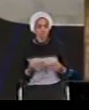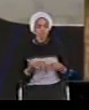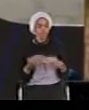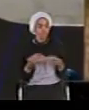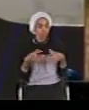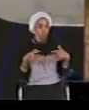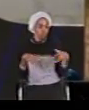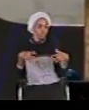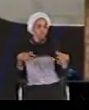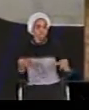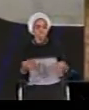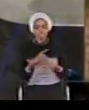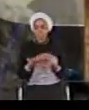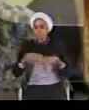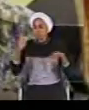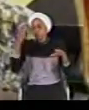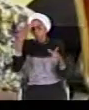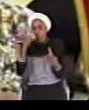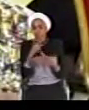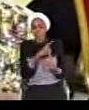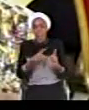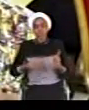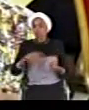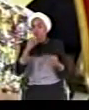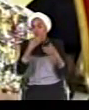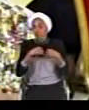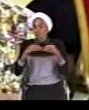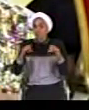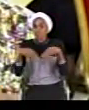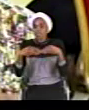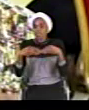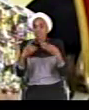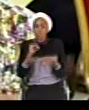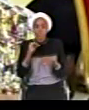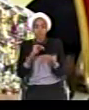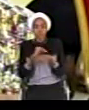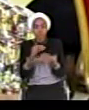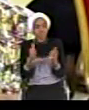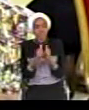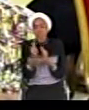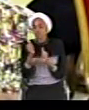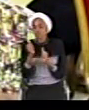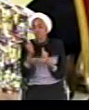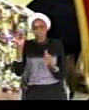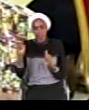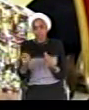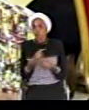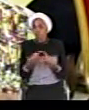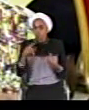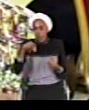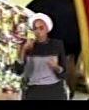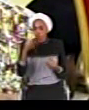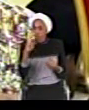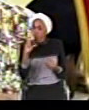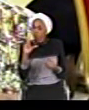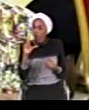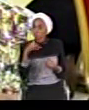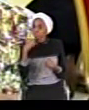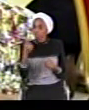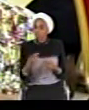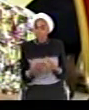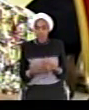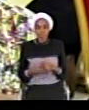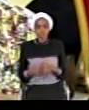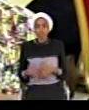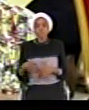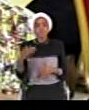and they do not know that the Lord who had given them that ministry is with them. But Paul the apostle said, there